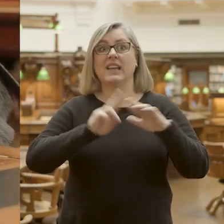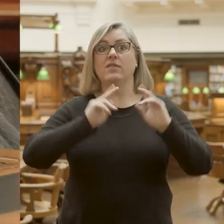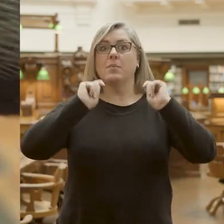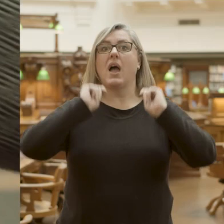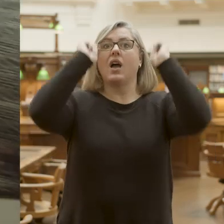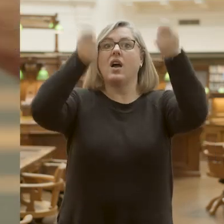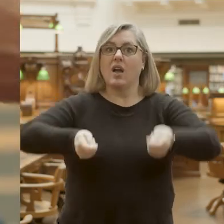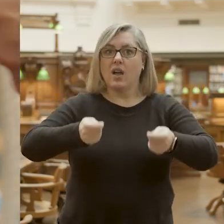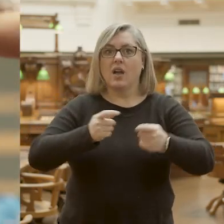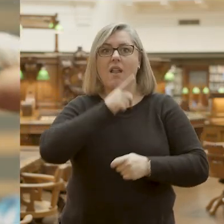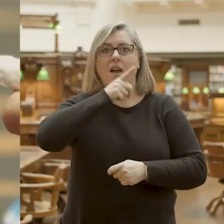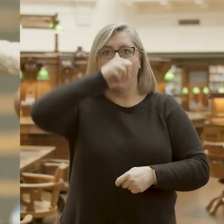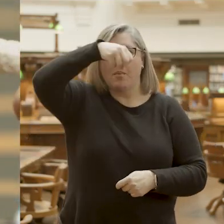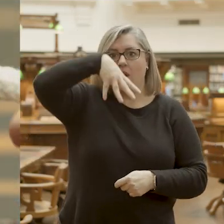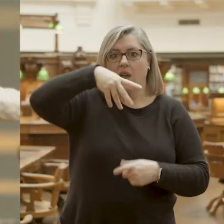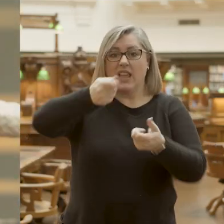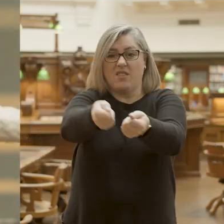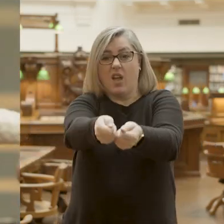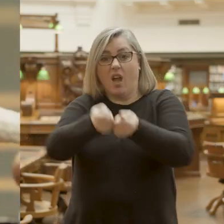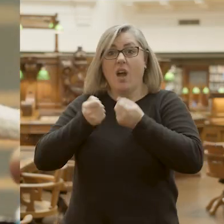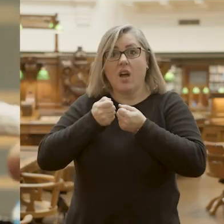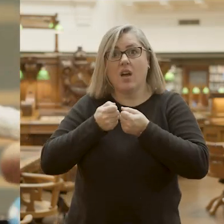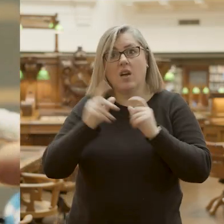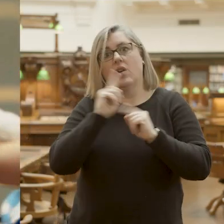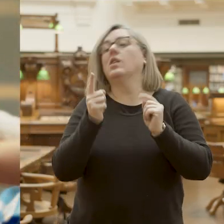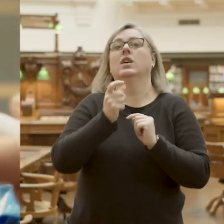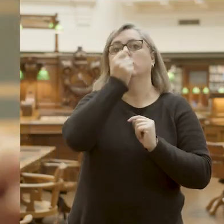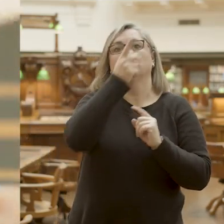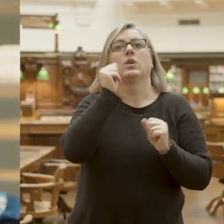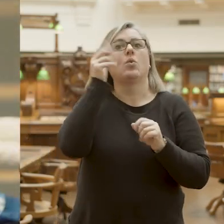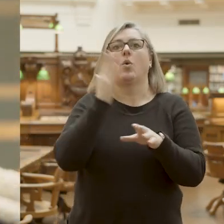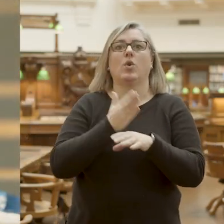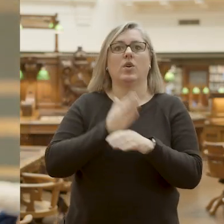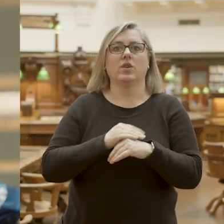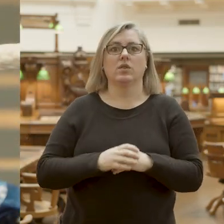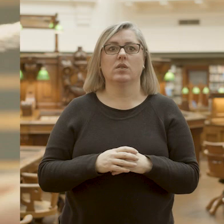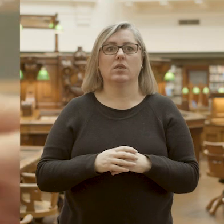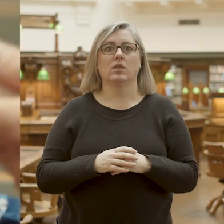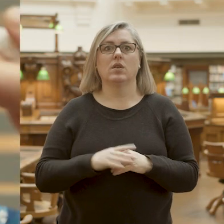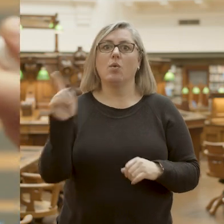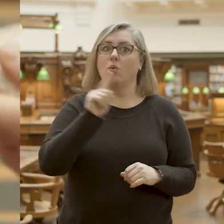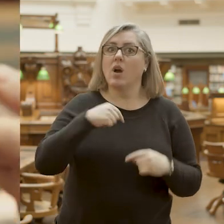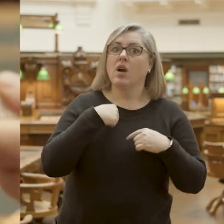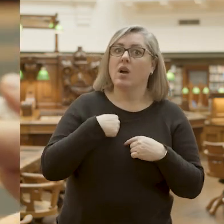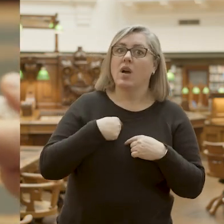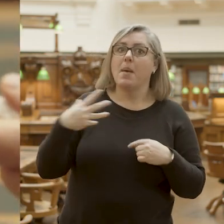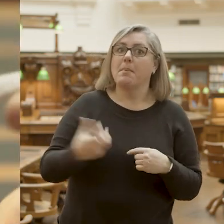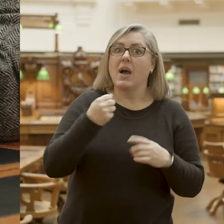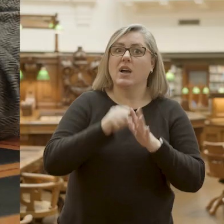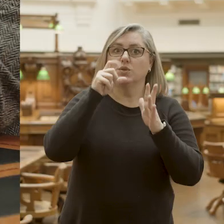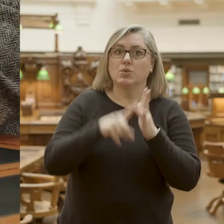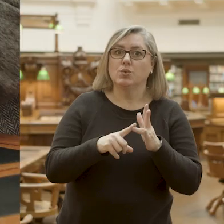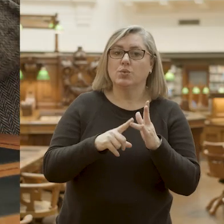lamp like this, now if I pulled right now, the trick wouldn't work. What I need to do is to take two